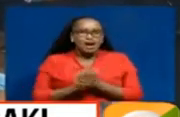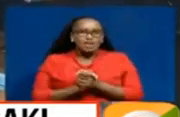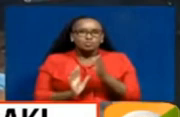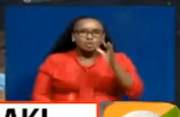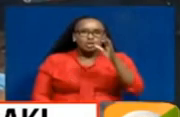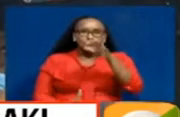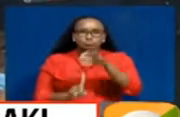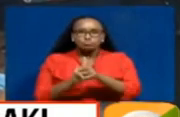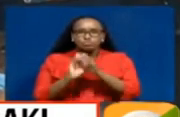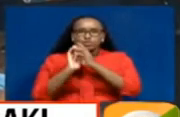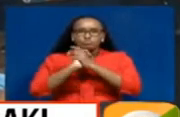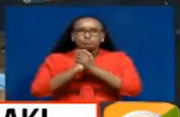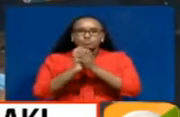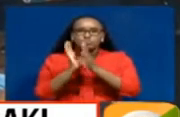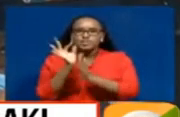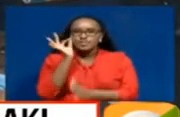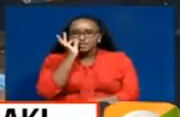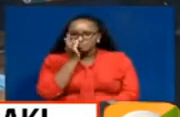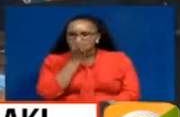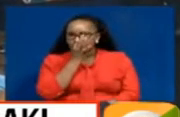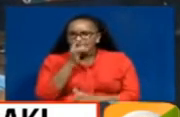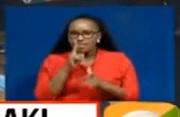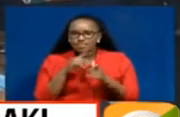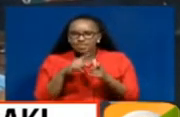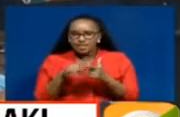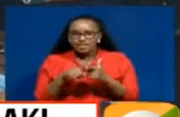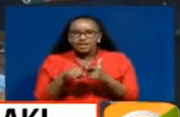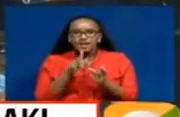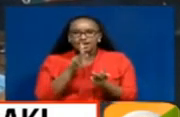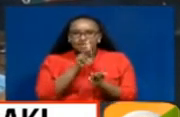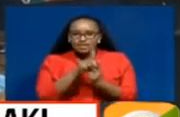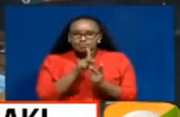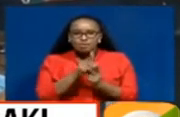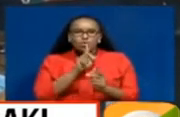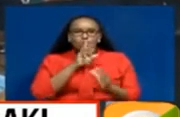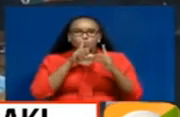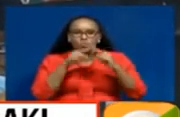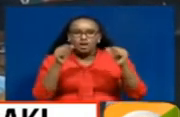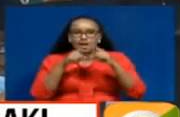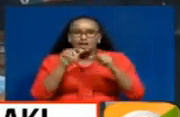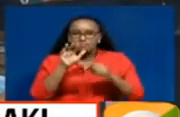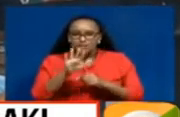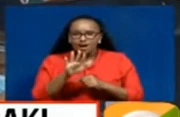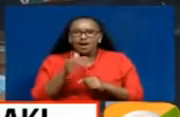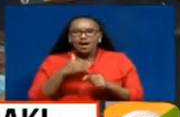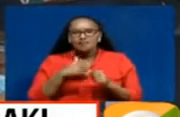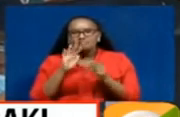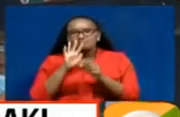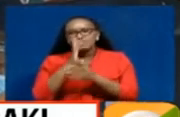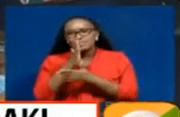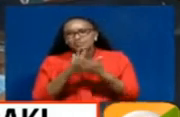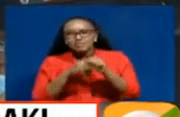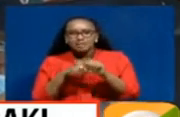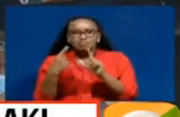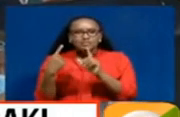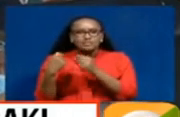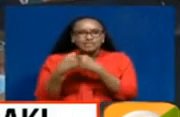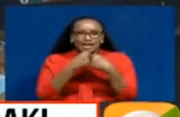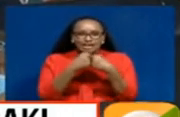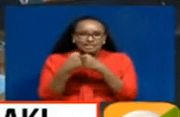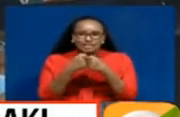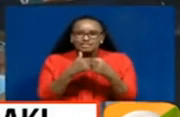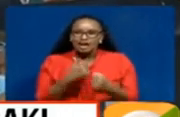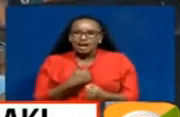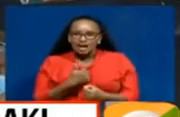hands with Mwai Kibaki, and he kept that words. There were differences sometimes in the course